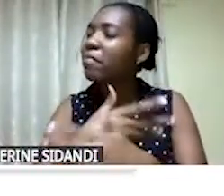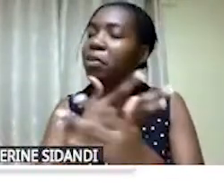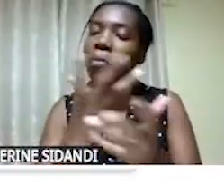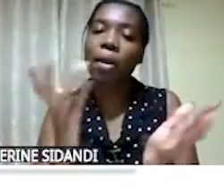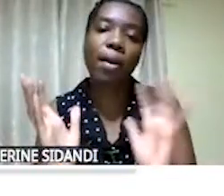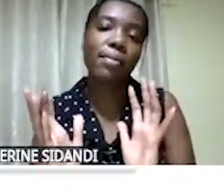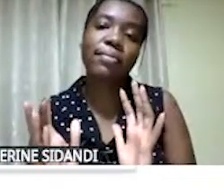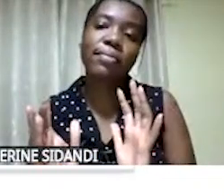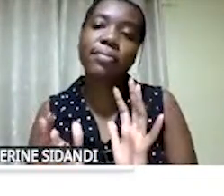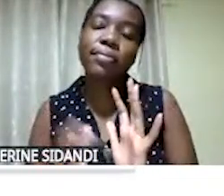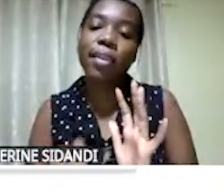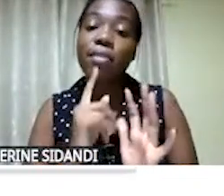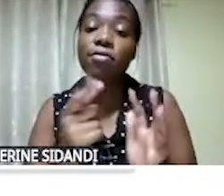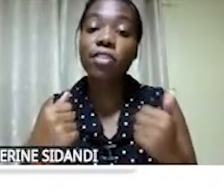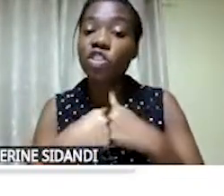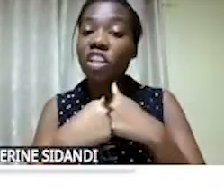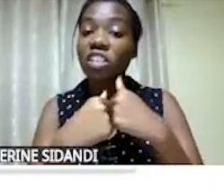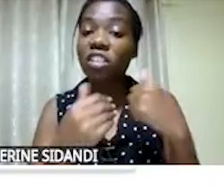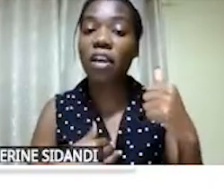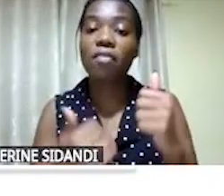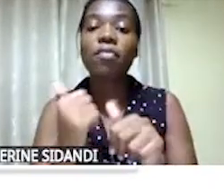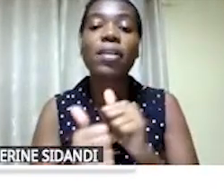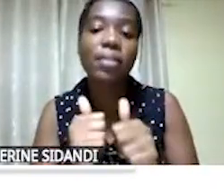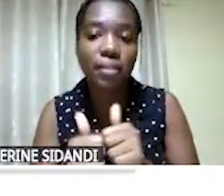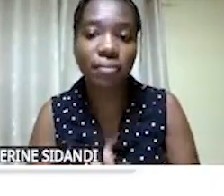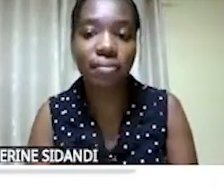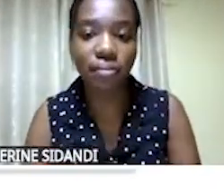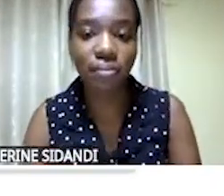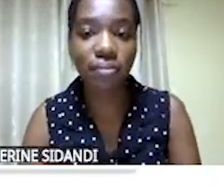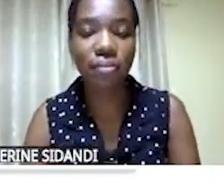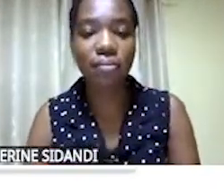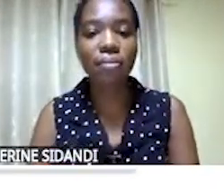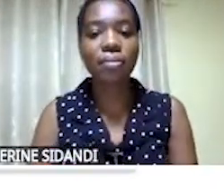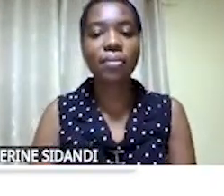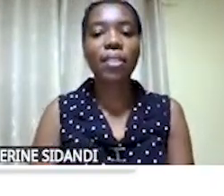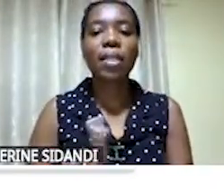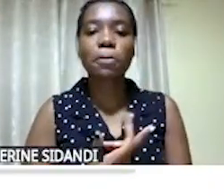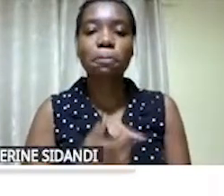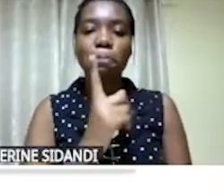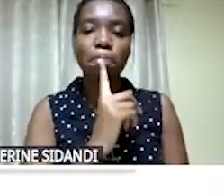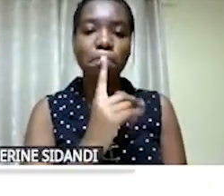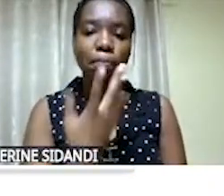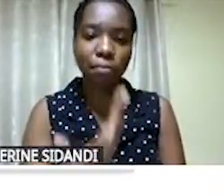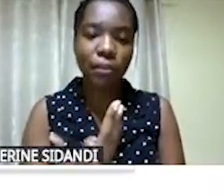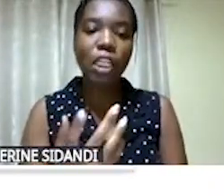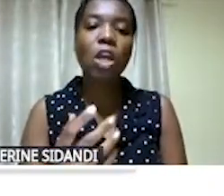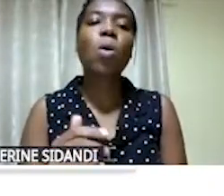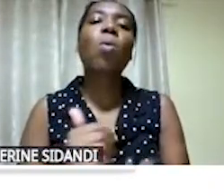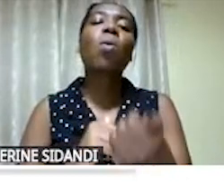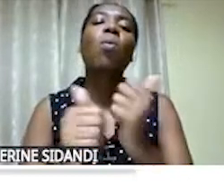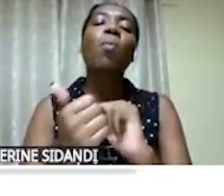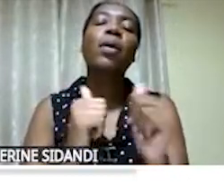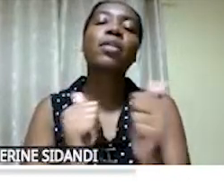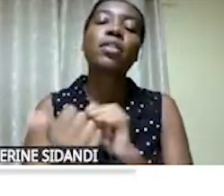The challenge that we find in this is that saying this is our competitive edge, for example, in